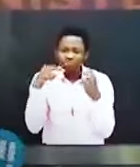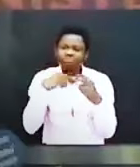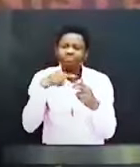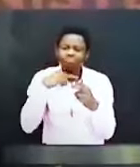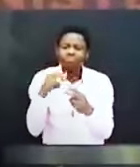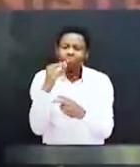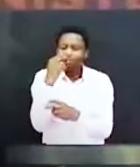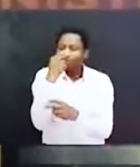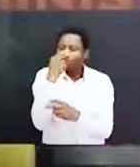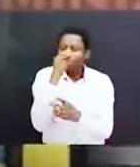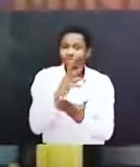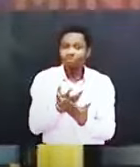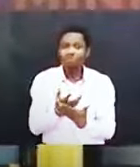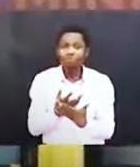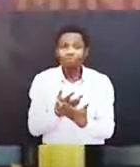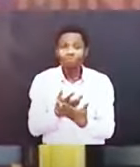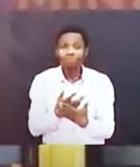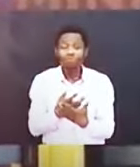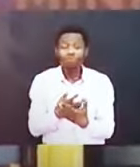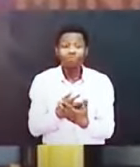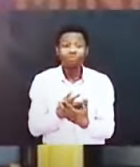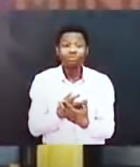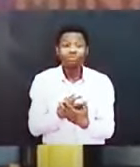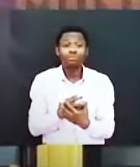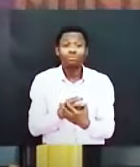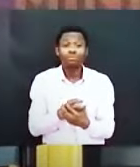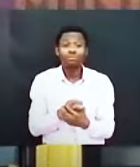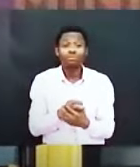I've had this case before.